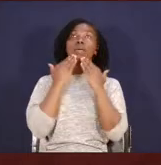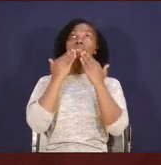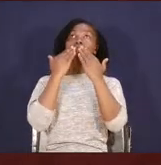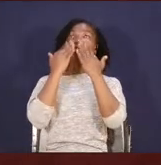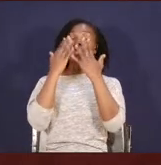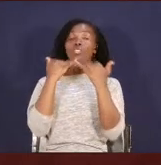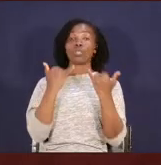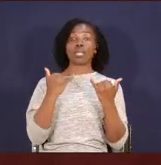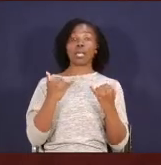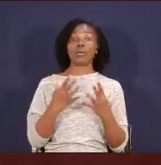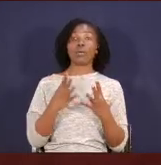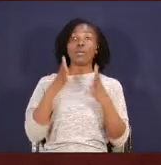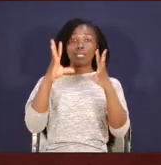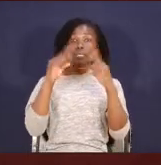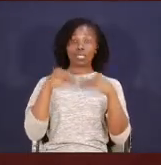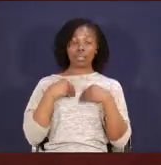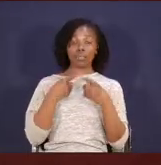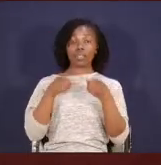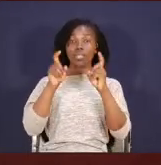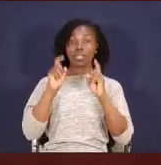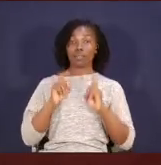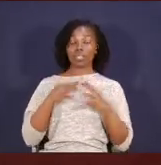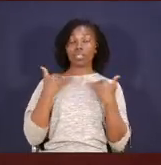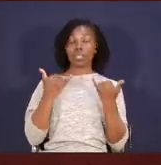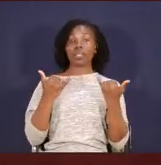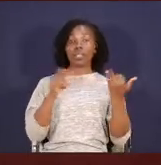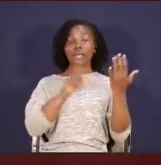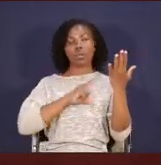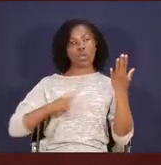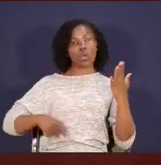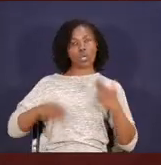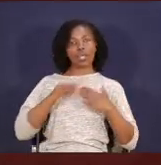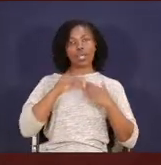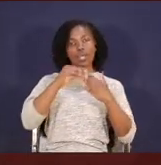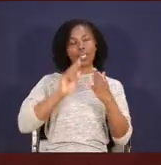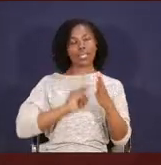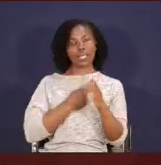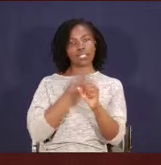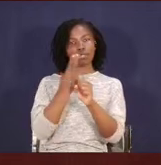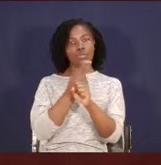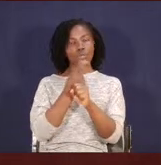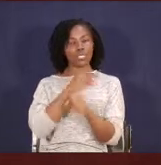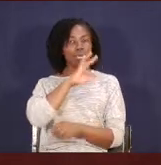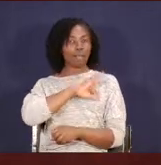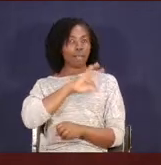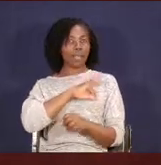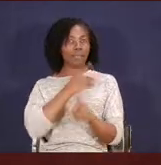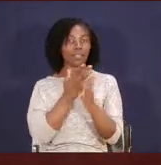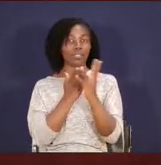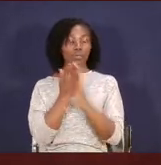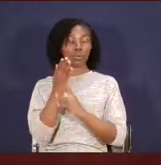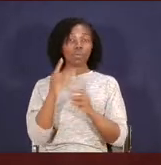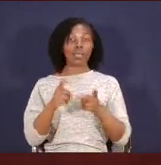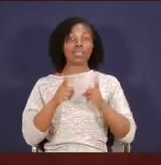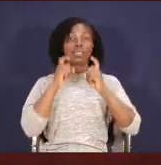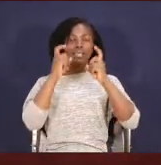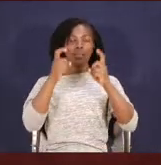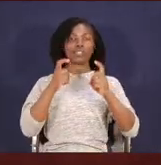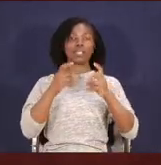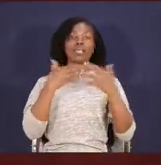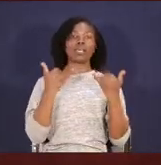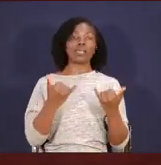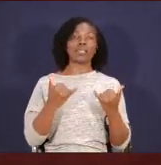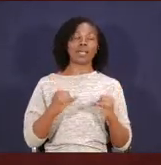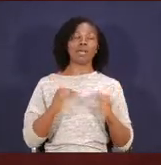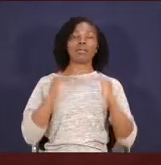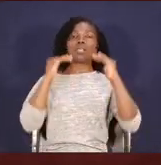much. Now receive these gifts. Now, Lord, lead us to invest these gifts. Lord, through these gifts, lift us now